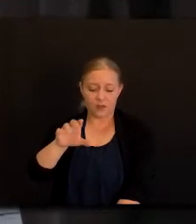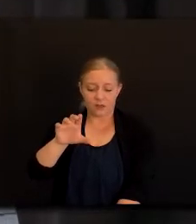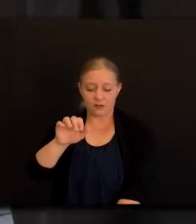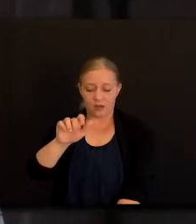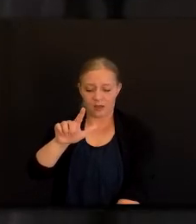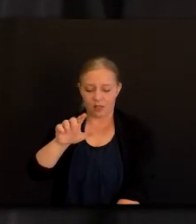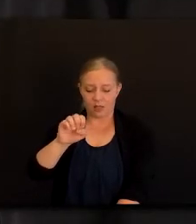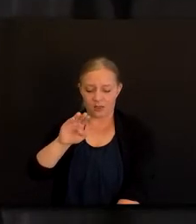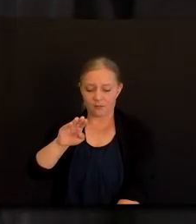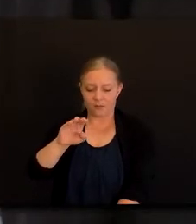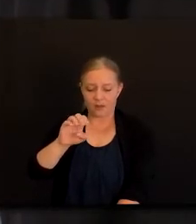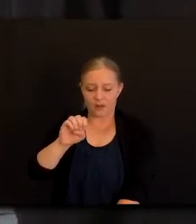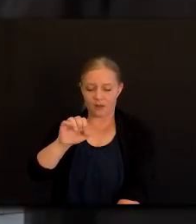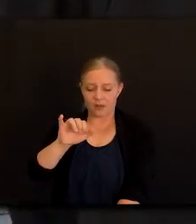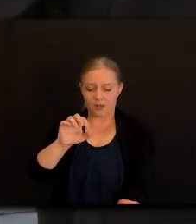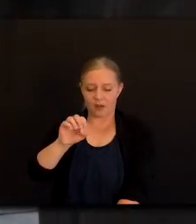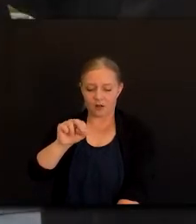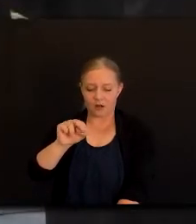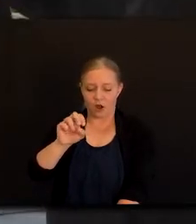Caleb Scott Einen.